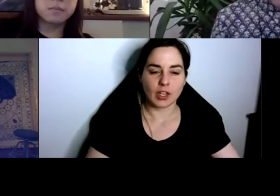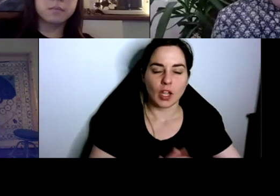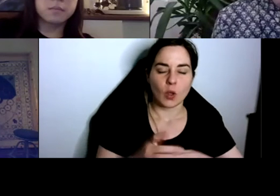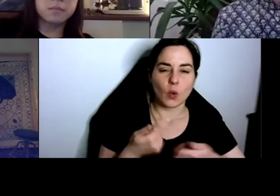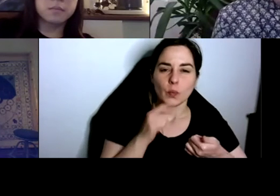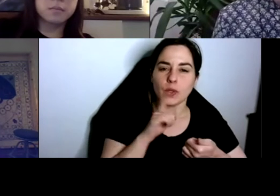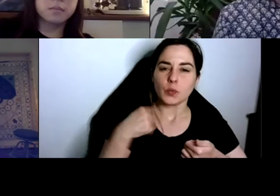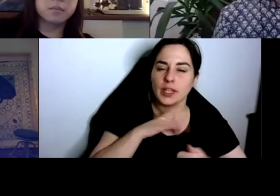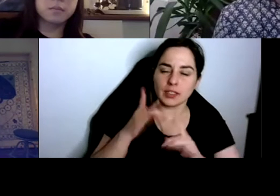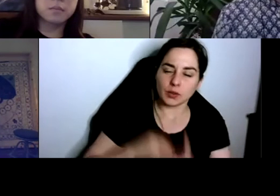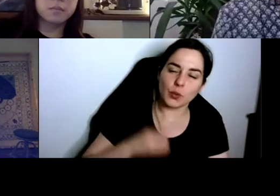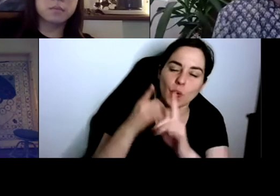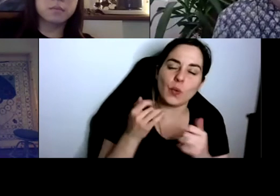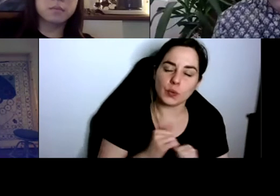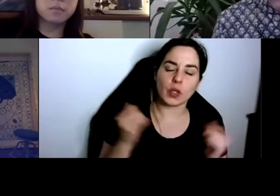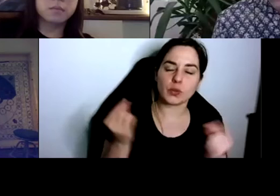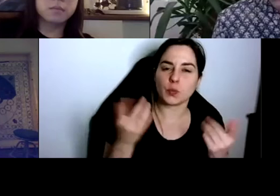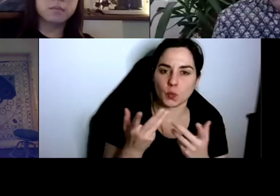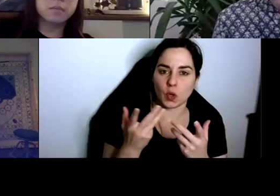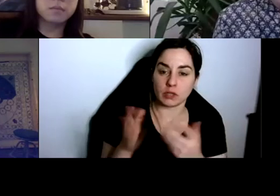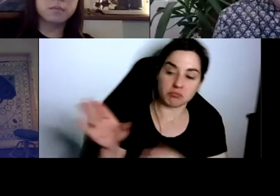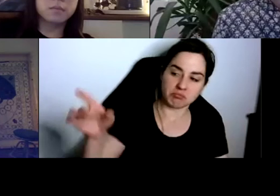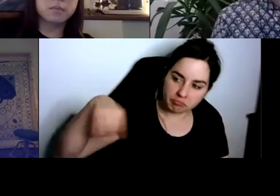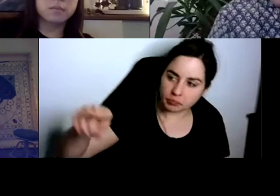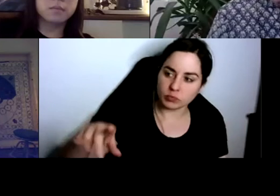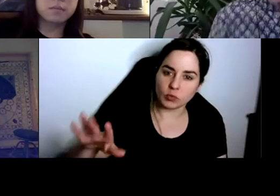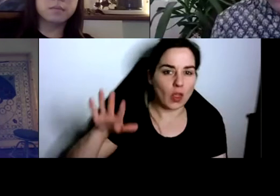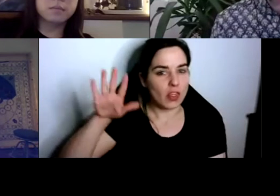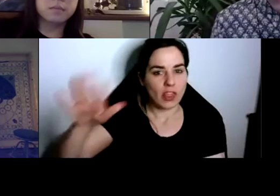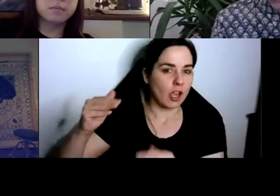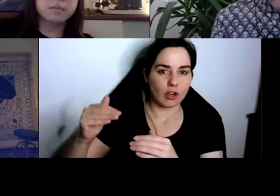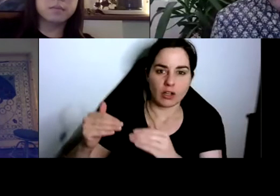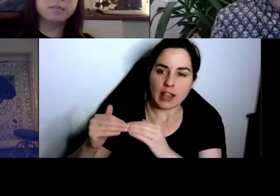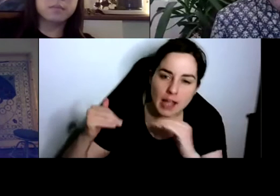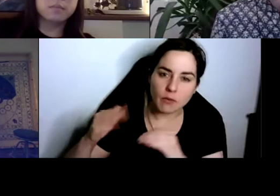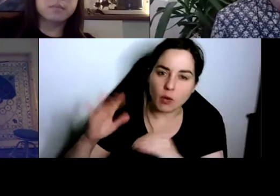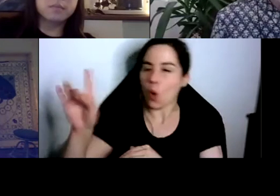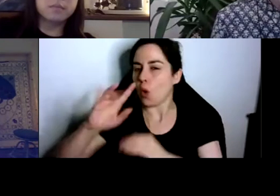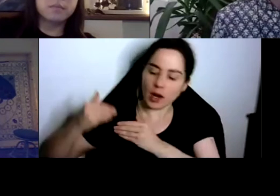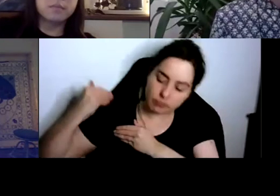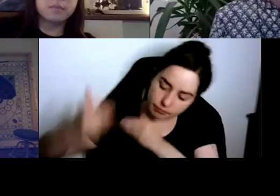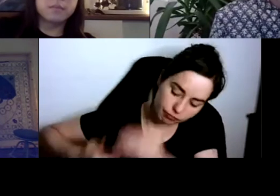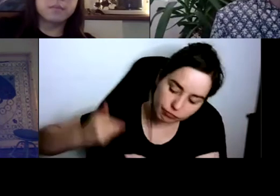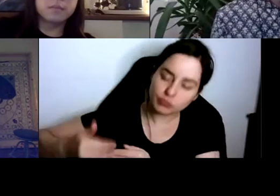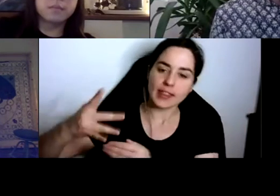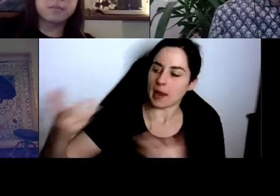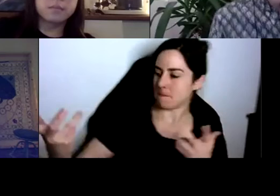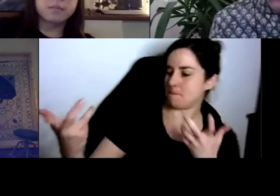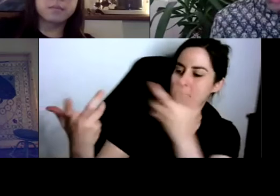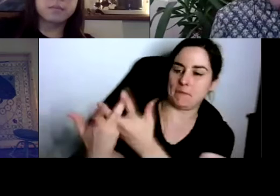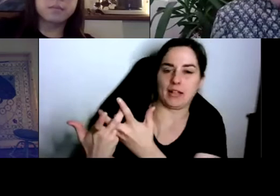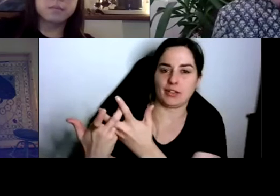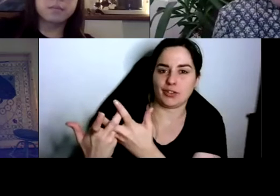the way, right? Whether it's how to get their submission in, how to present the work as best as possible, how they want us